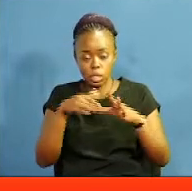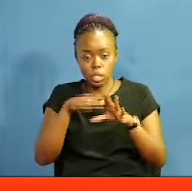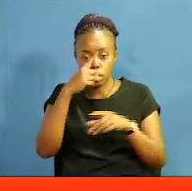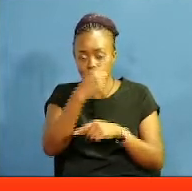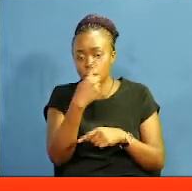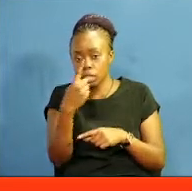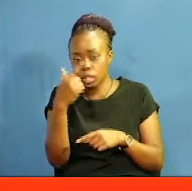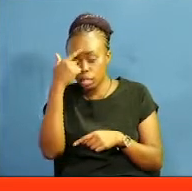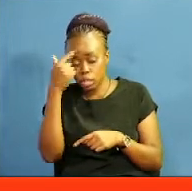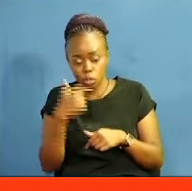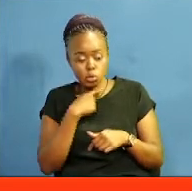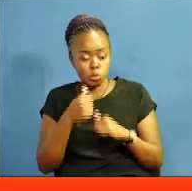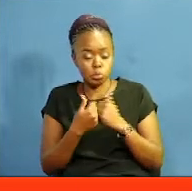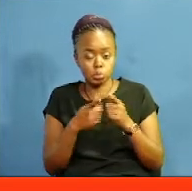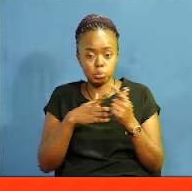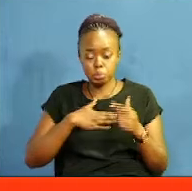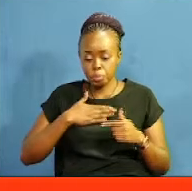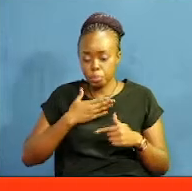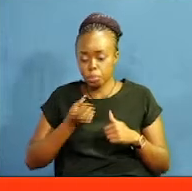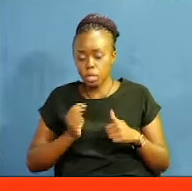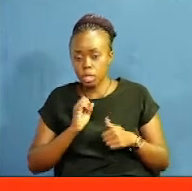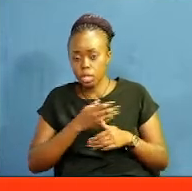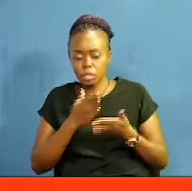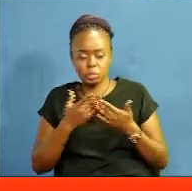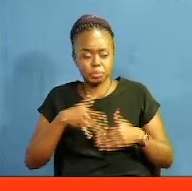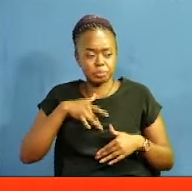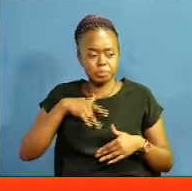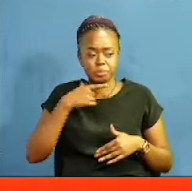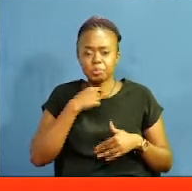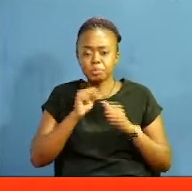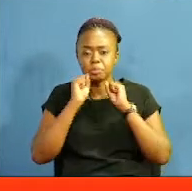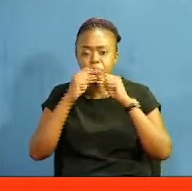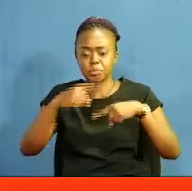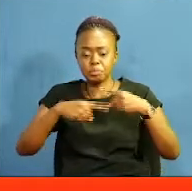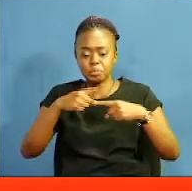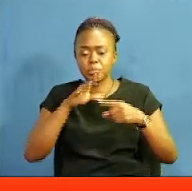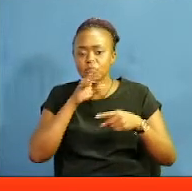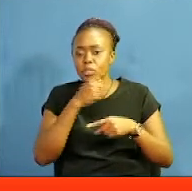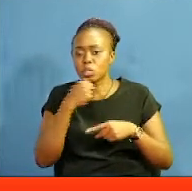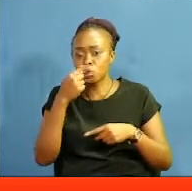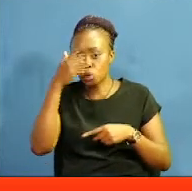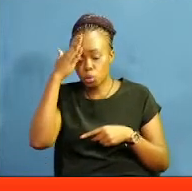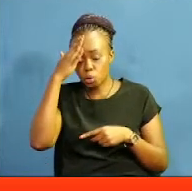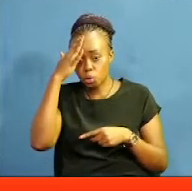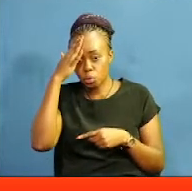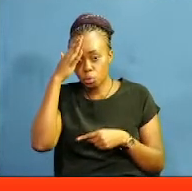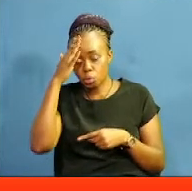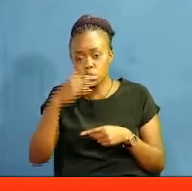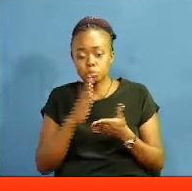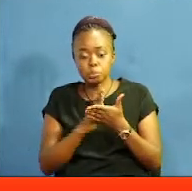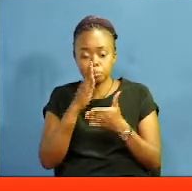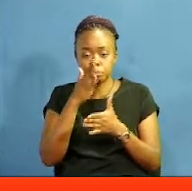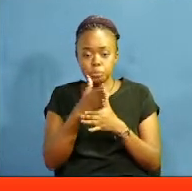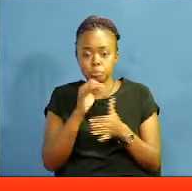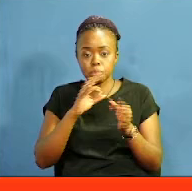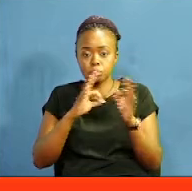an individual like Musalia Mudavadi, in my opinion, I feel like he's being pushed by Senator Malala. I am quite